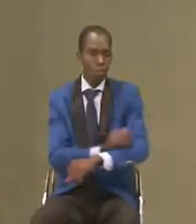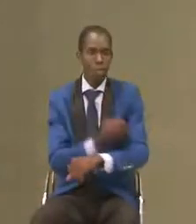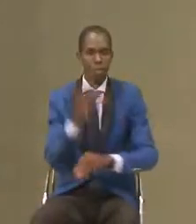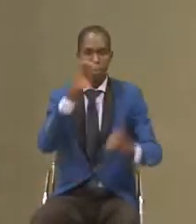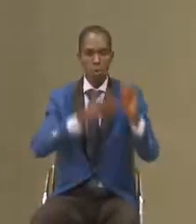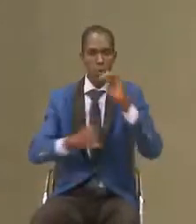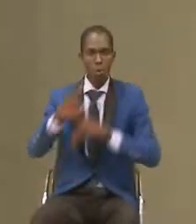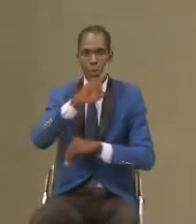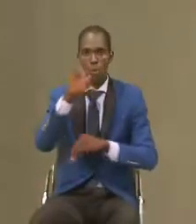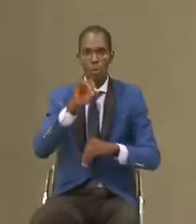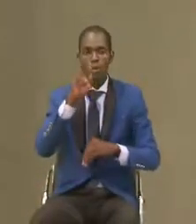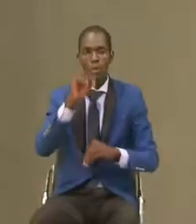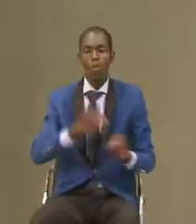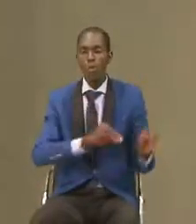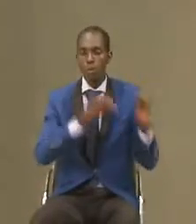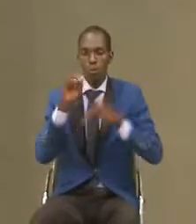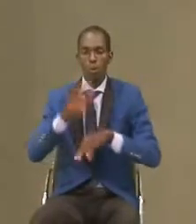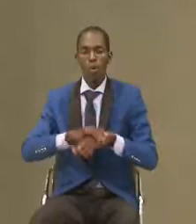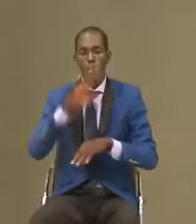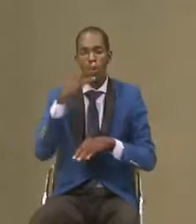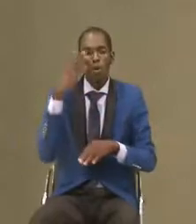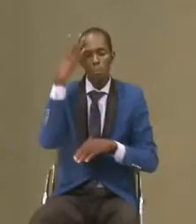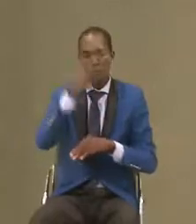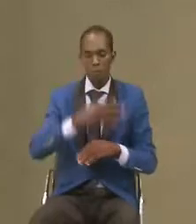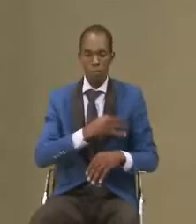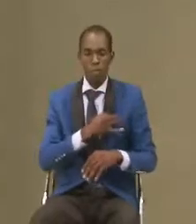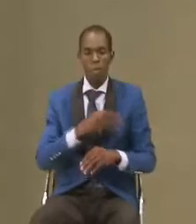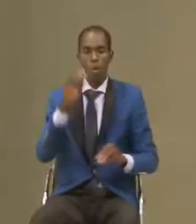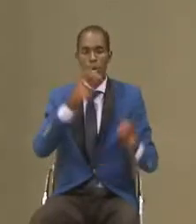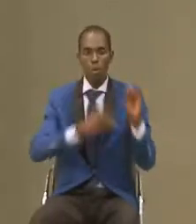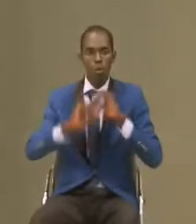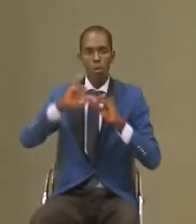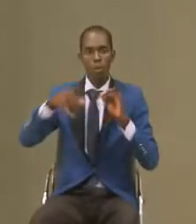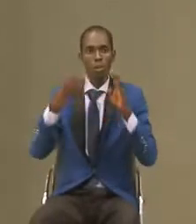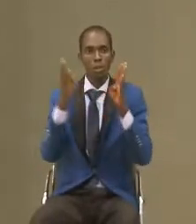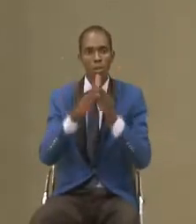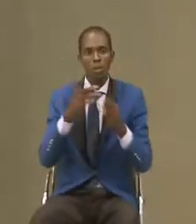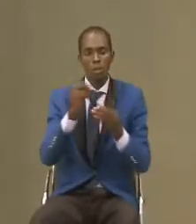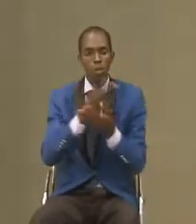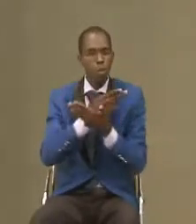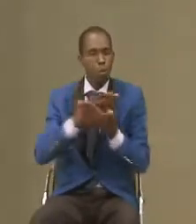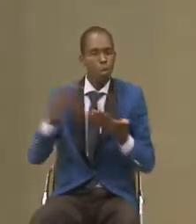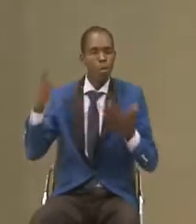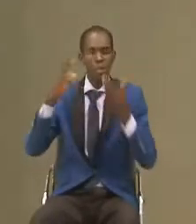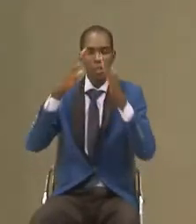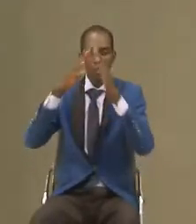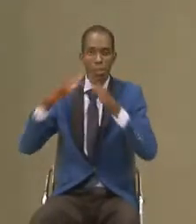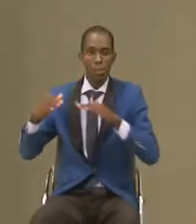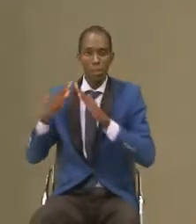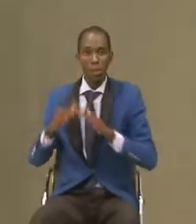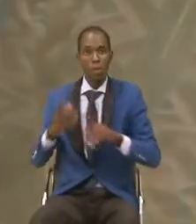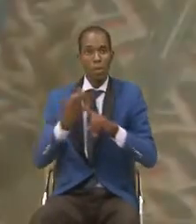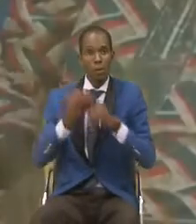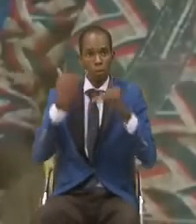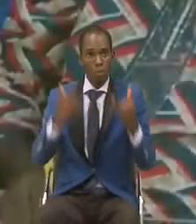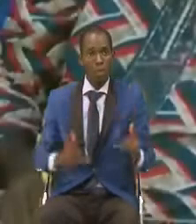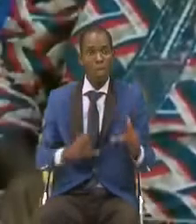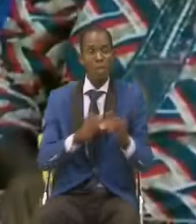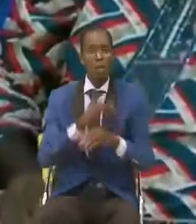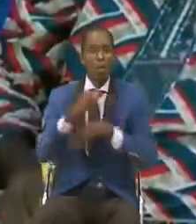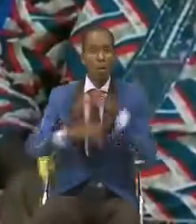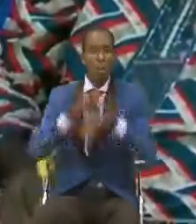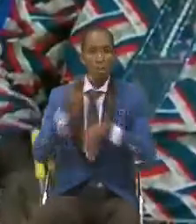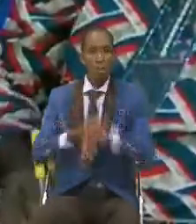strength of zion or toronto that beautiful government to jerusalem the holy city for